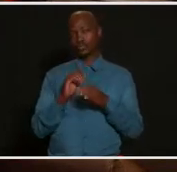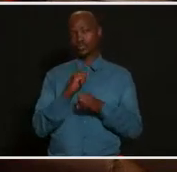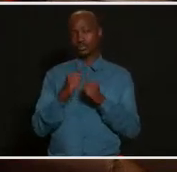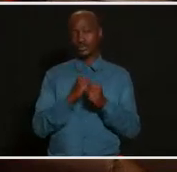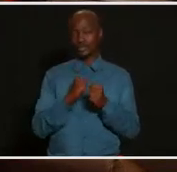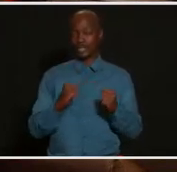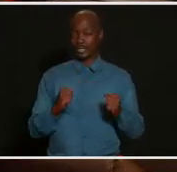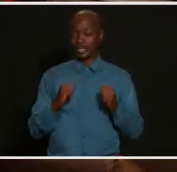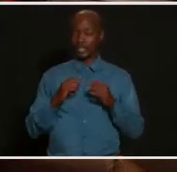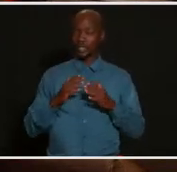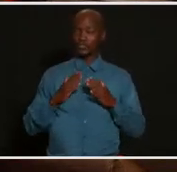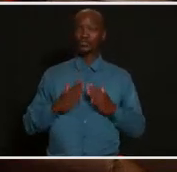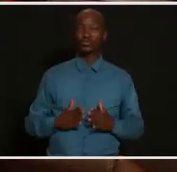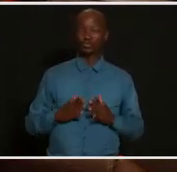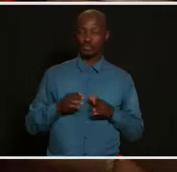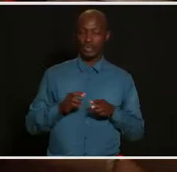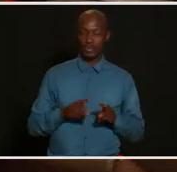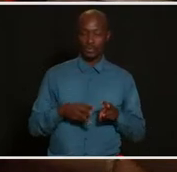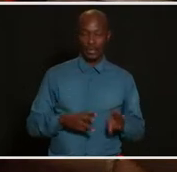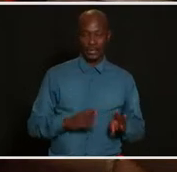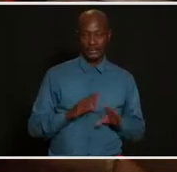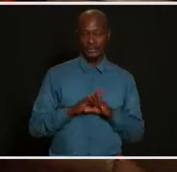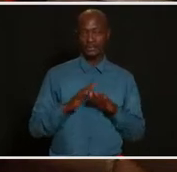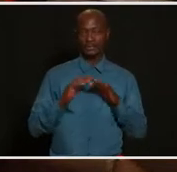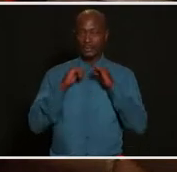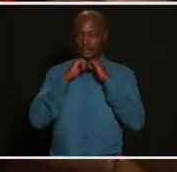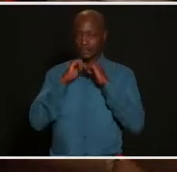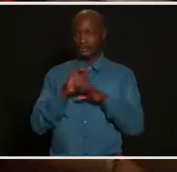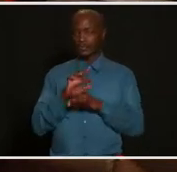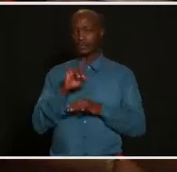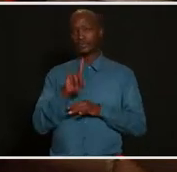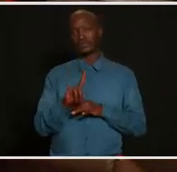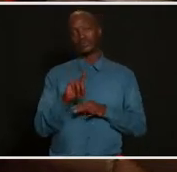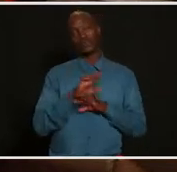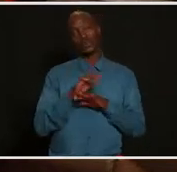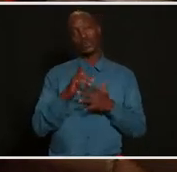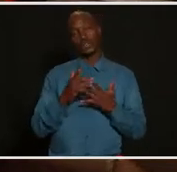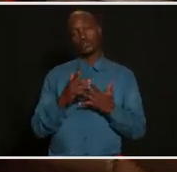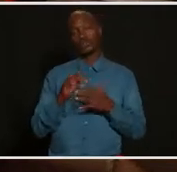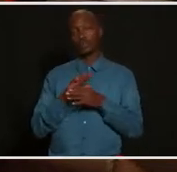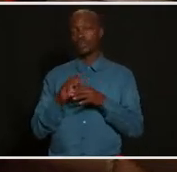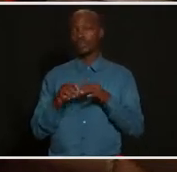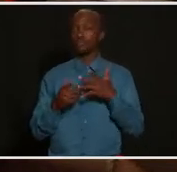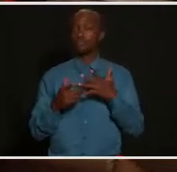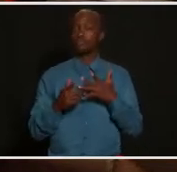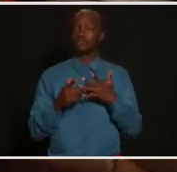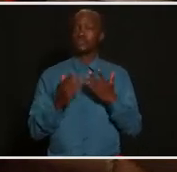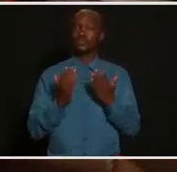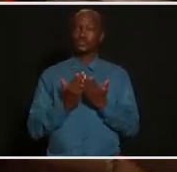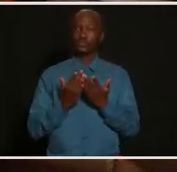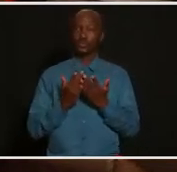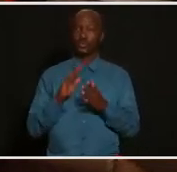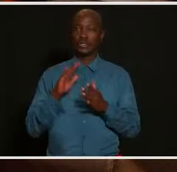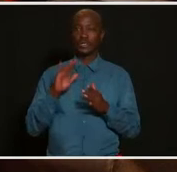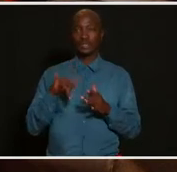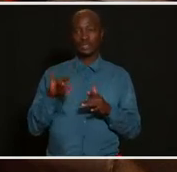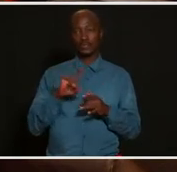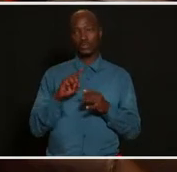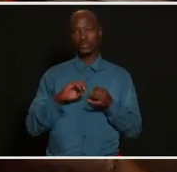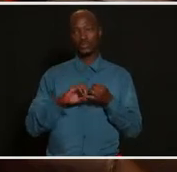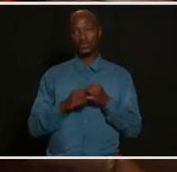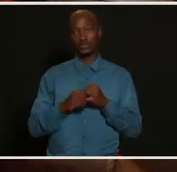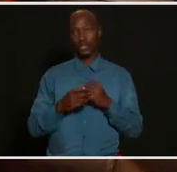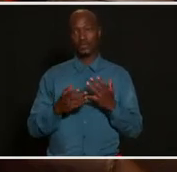boys parents and others affected in one of our most prestigious schools if that's what we're trying to generalize